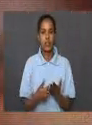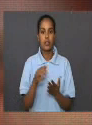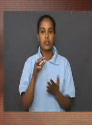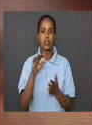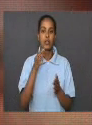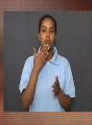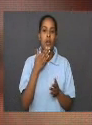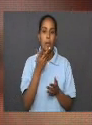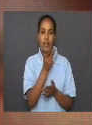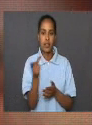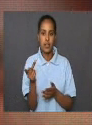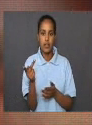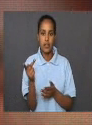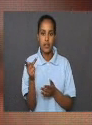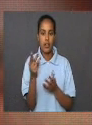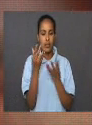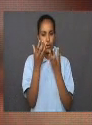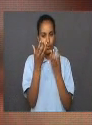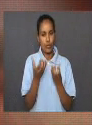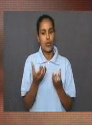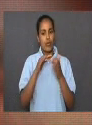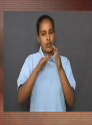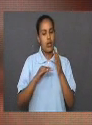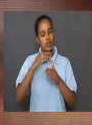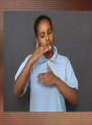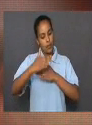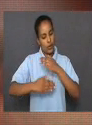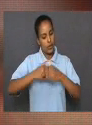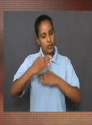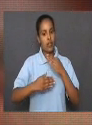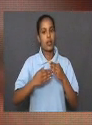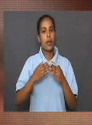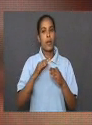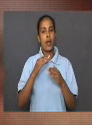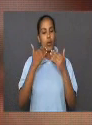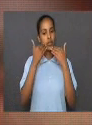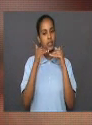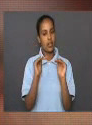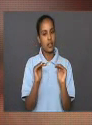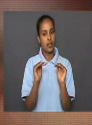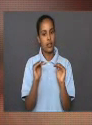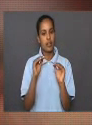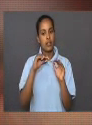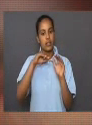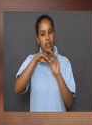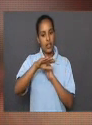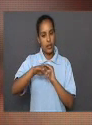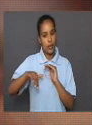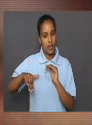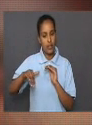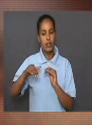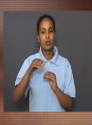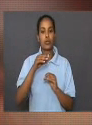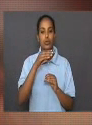sugar particles slow down the process by concentrating in the remaining